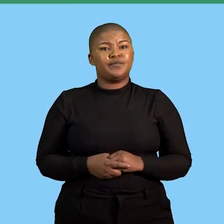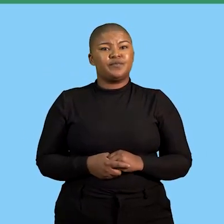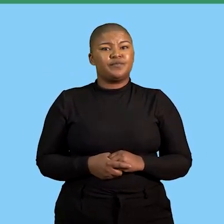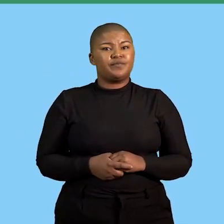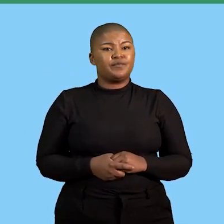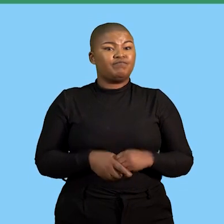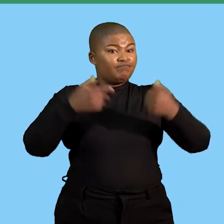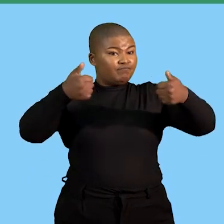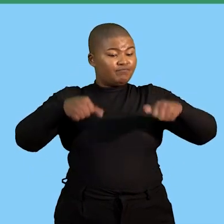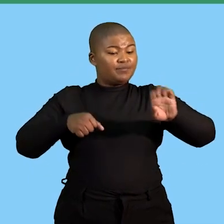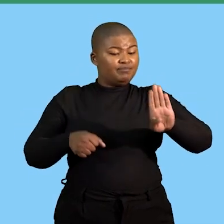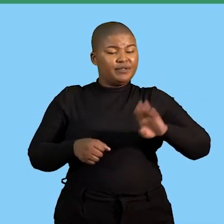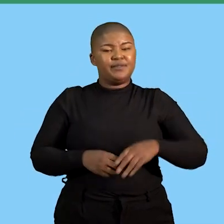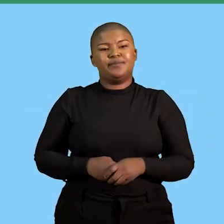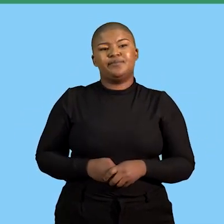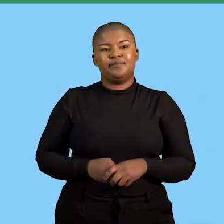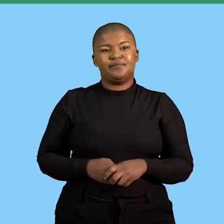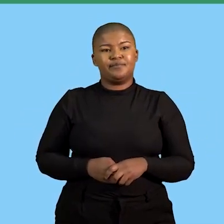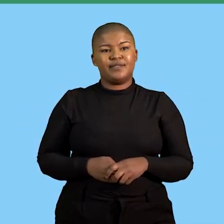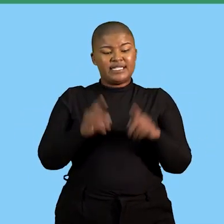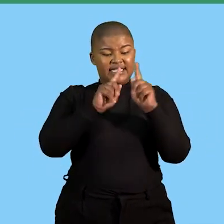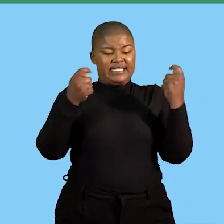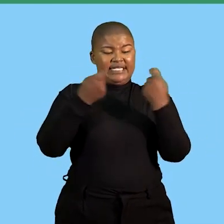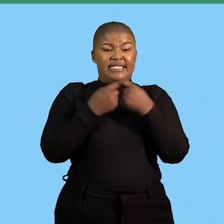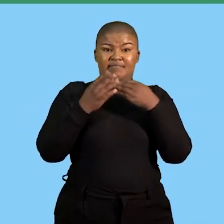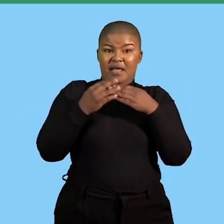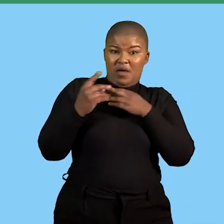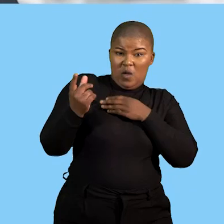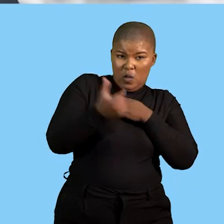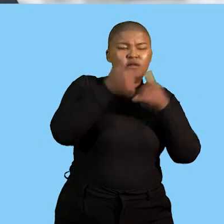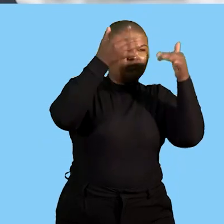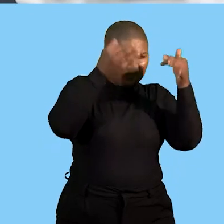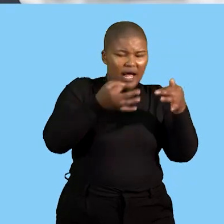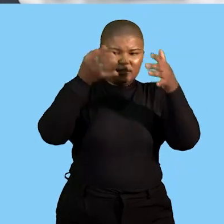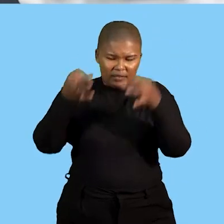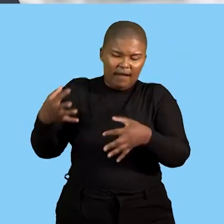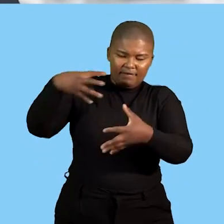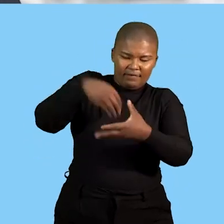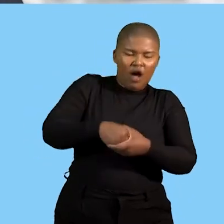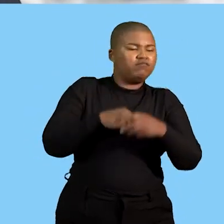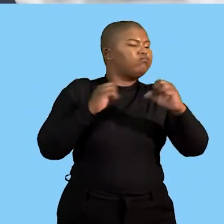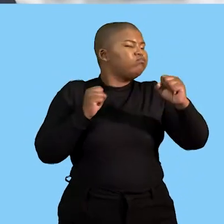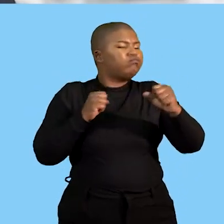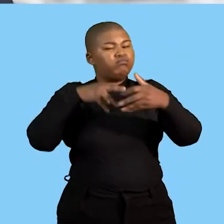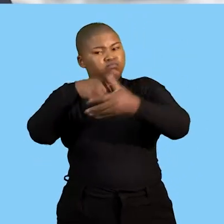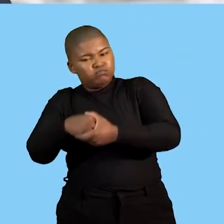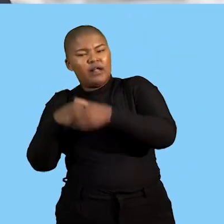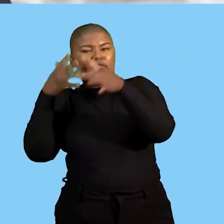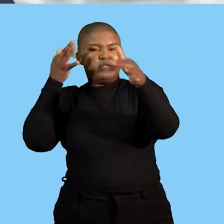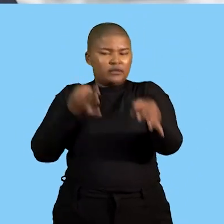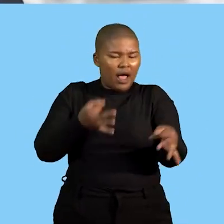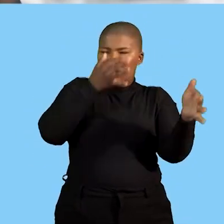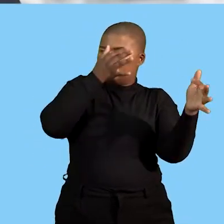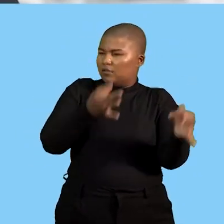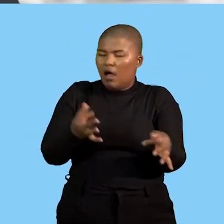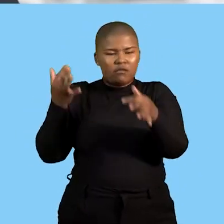Then, option B, all team members take part in decision making. When we're talking about team members taking part in decision making,